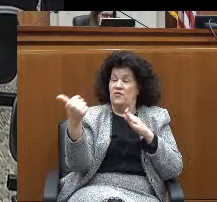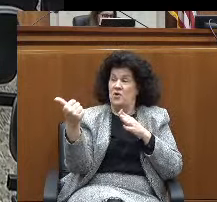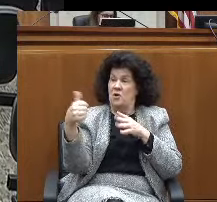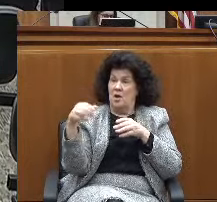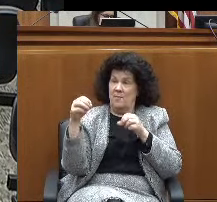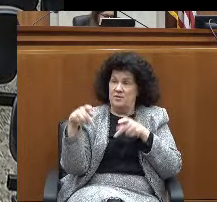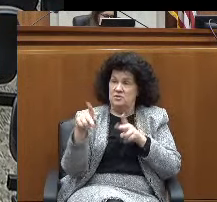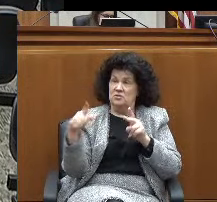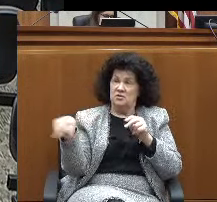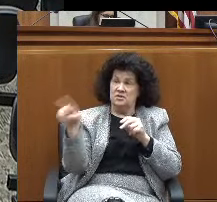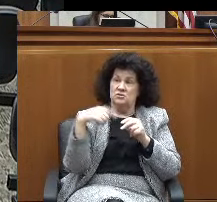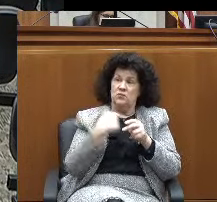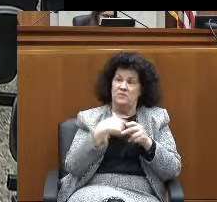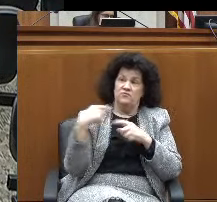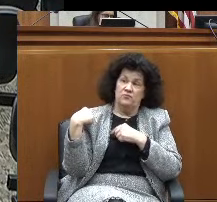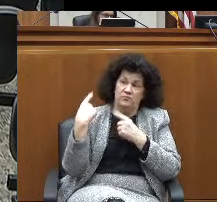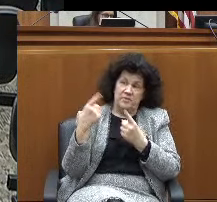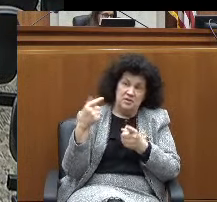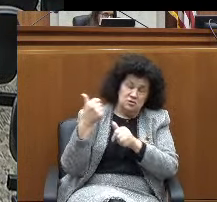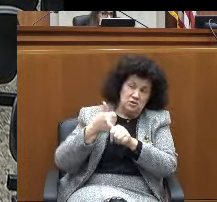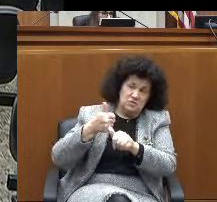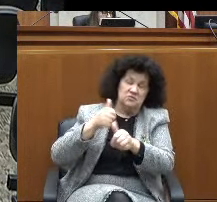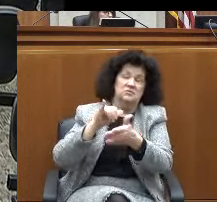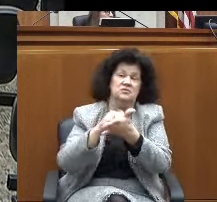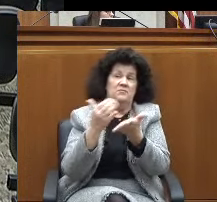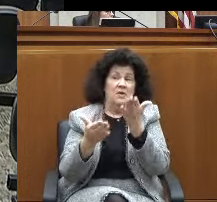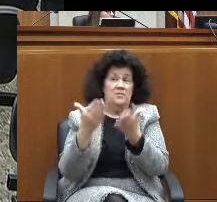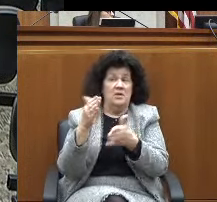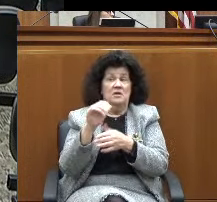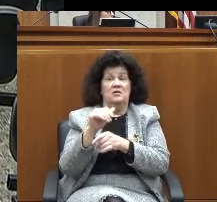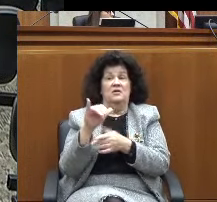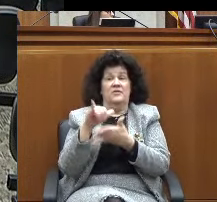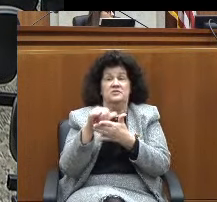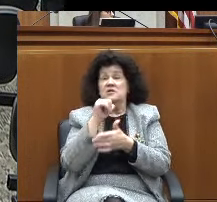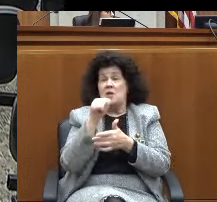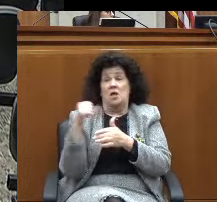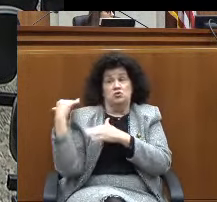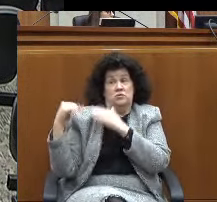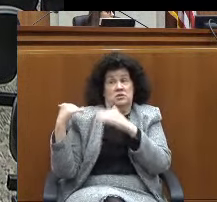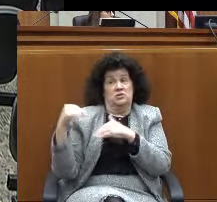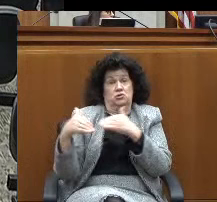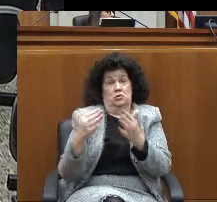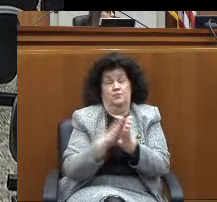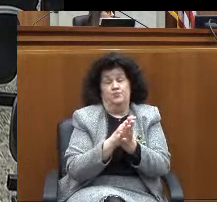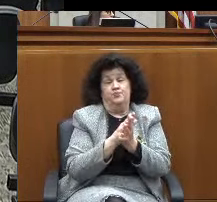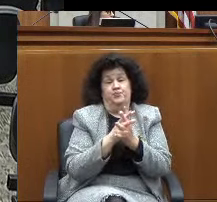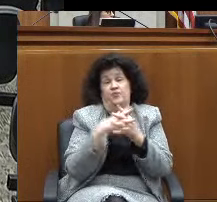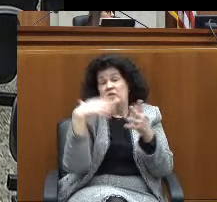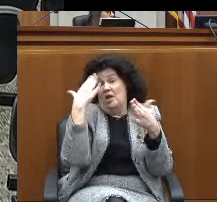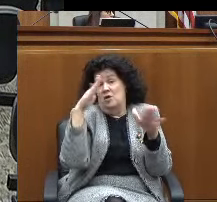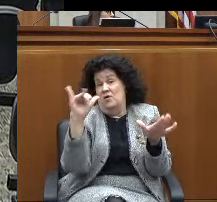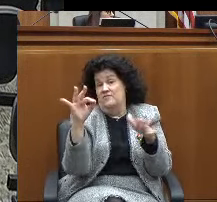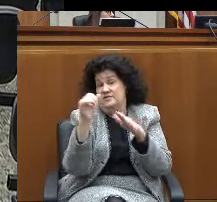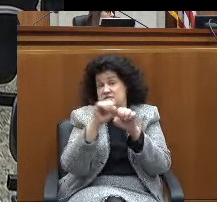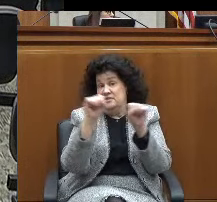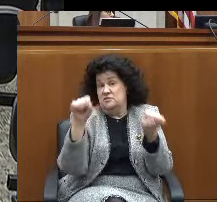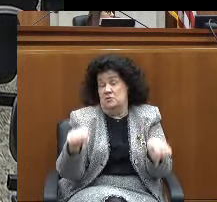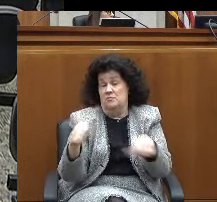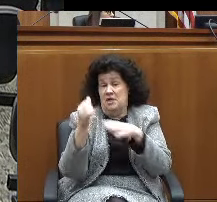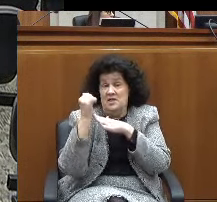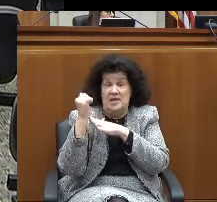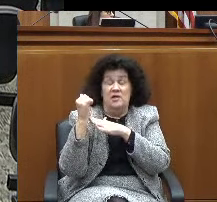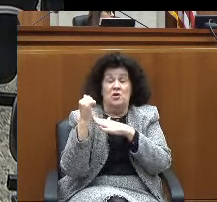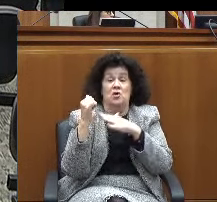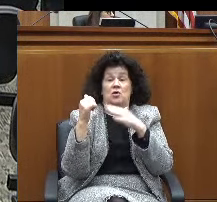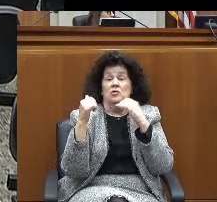that we've been pursuing that might be non-traditional. Sure, I mean, I don't know of a system leader or system HR director that